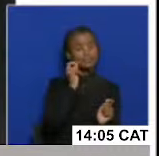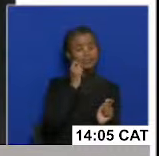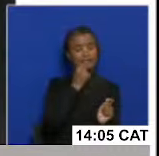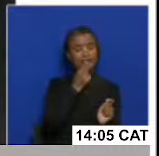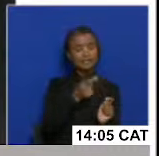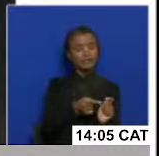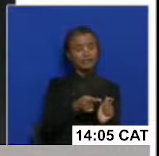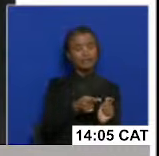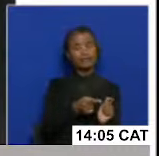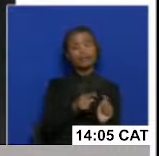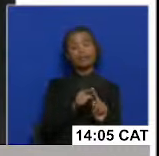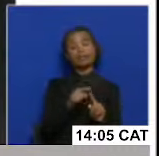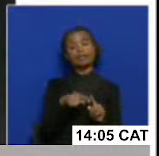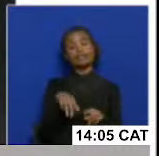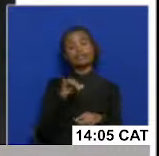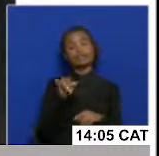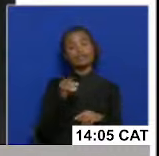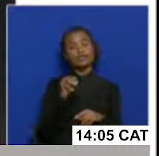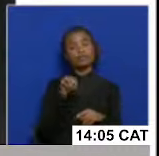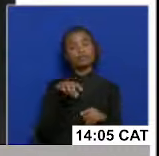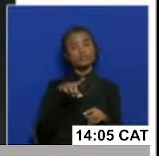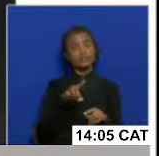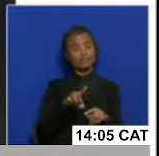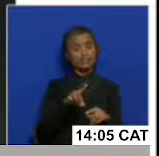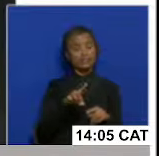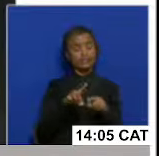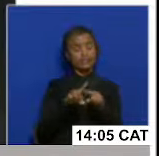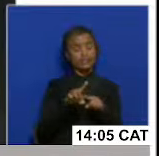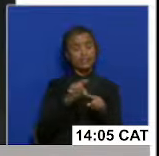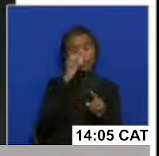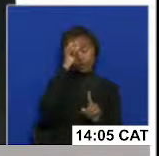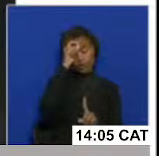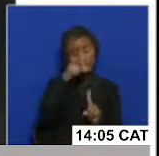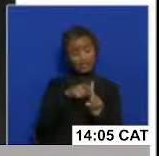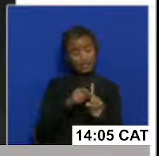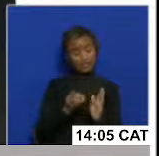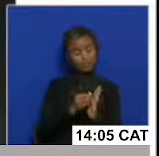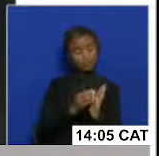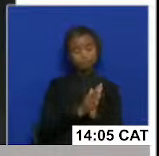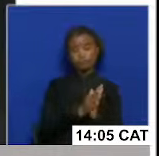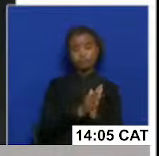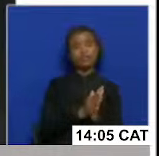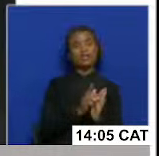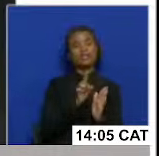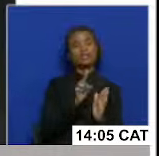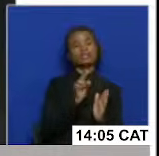the JMPD officer. So you're proposing here, instead of saying JMPD officer,